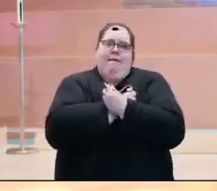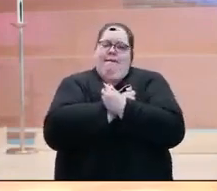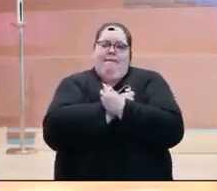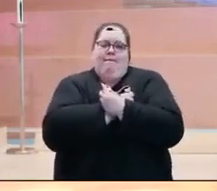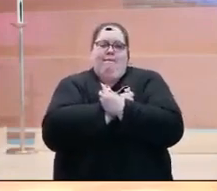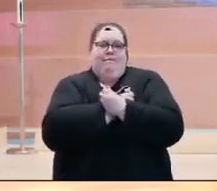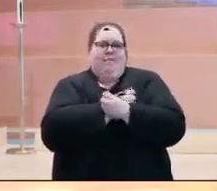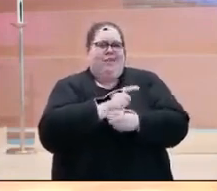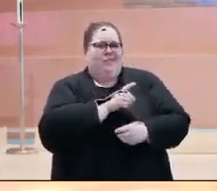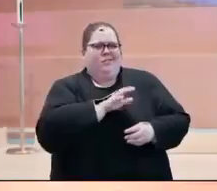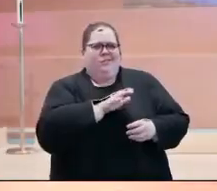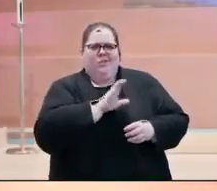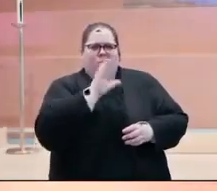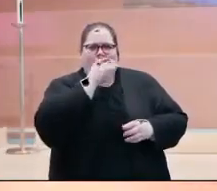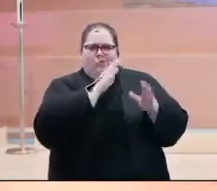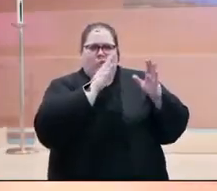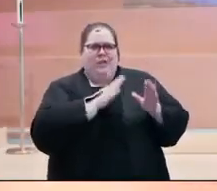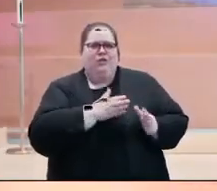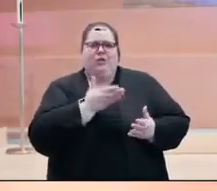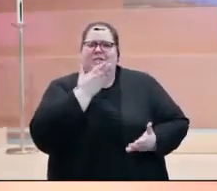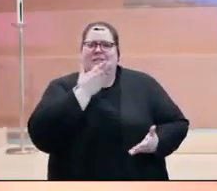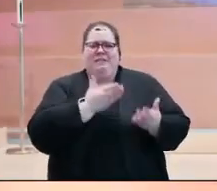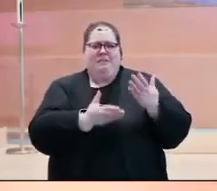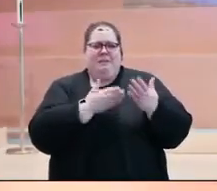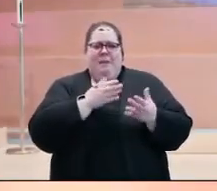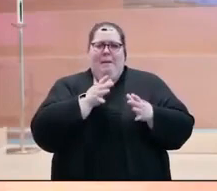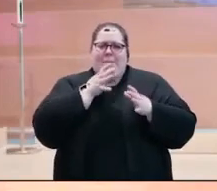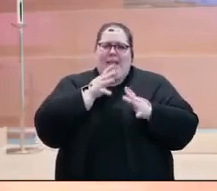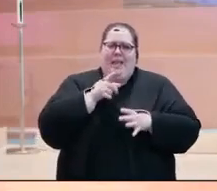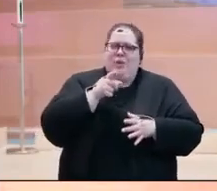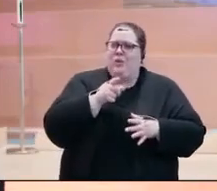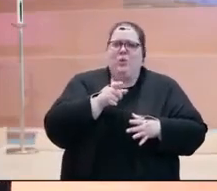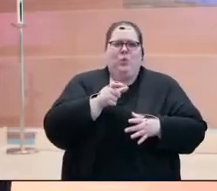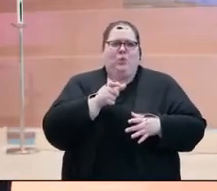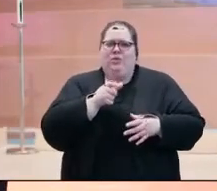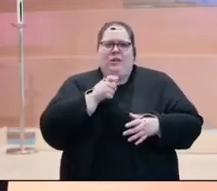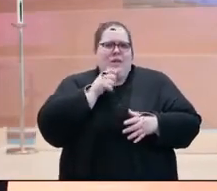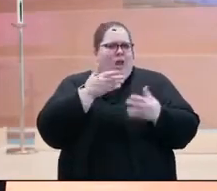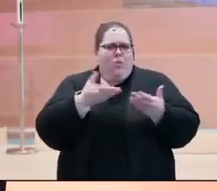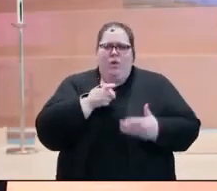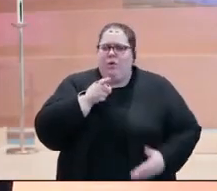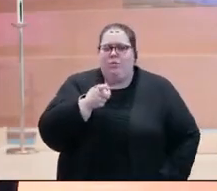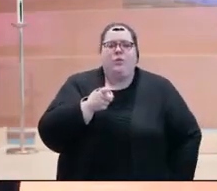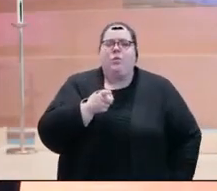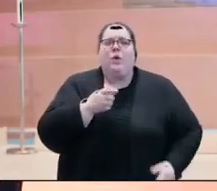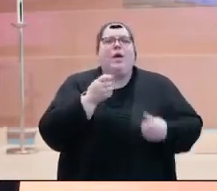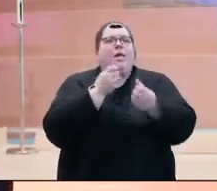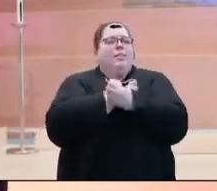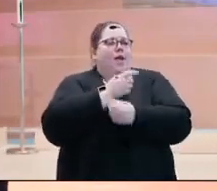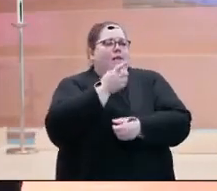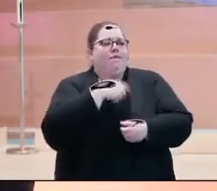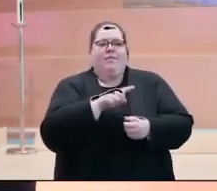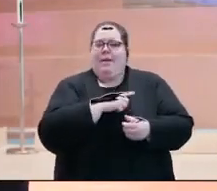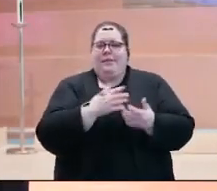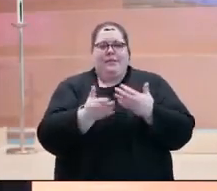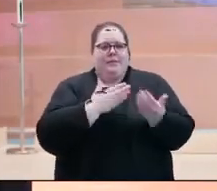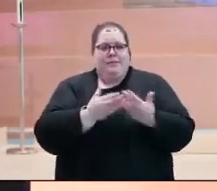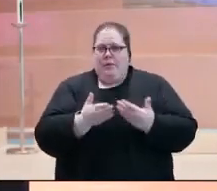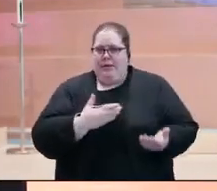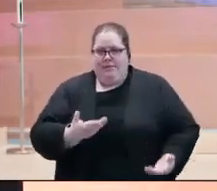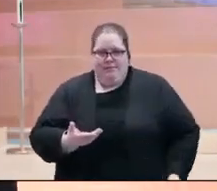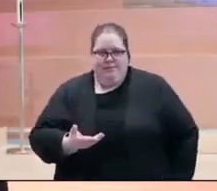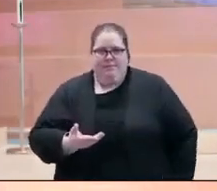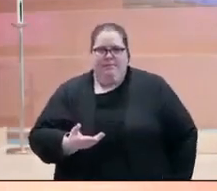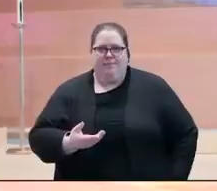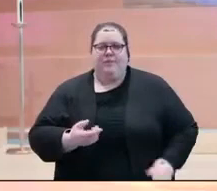strangers who might show you hostility, and love them anyway. Show them hospitality